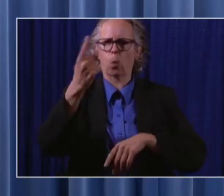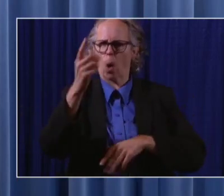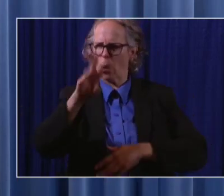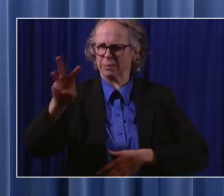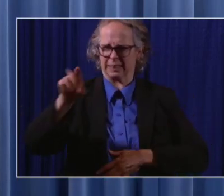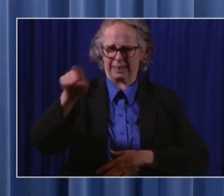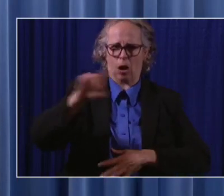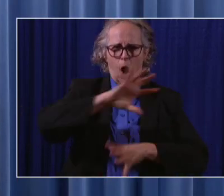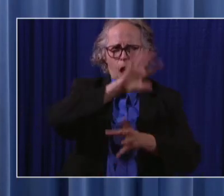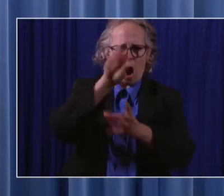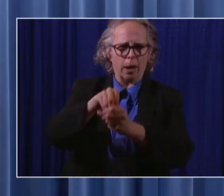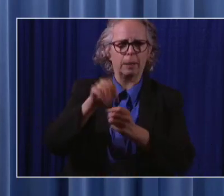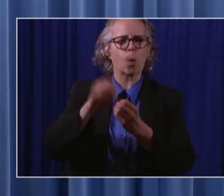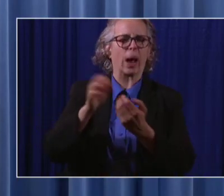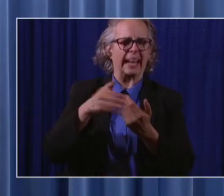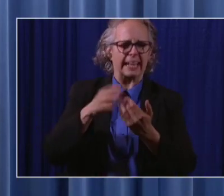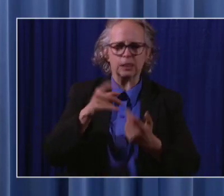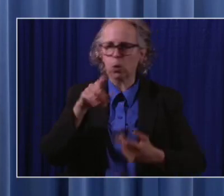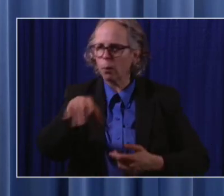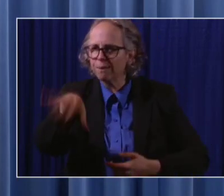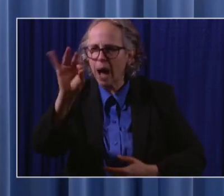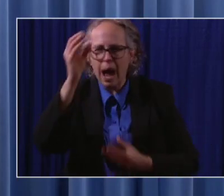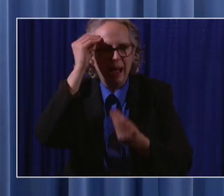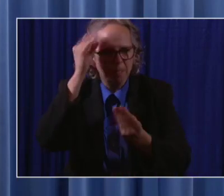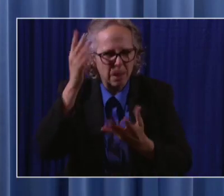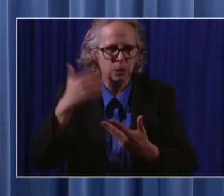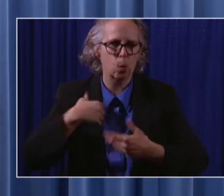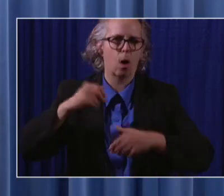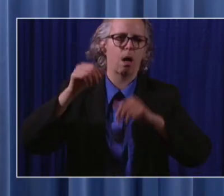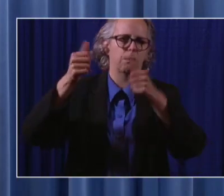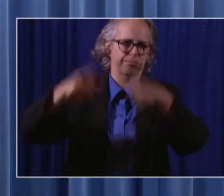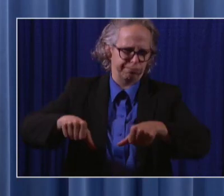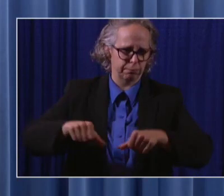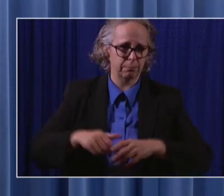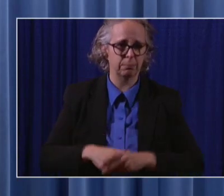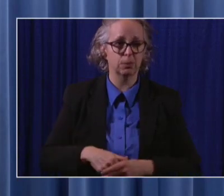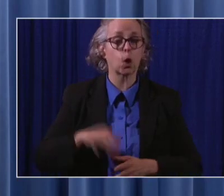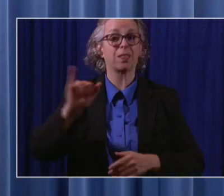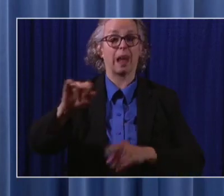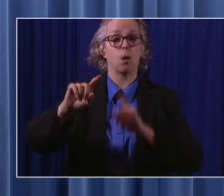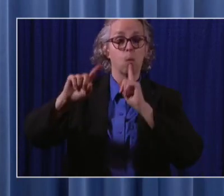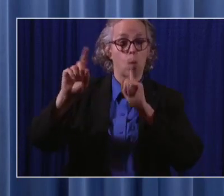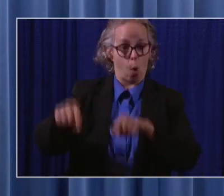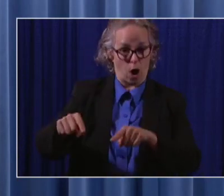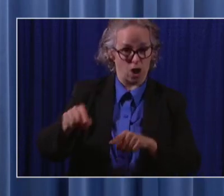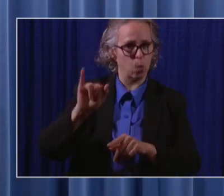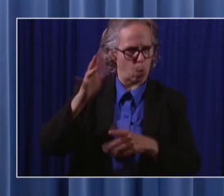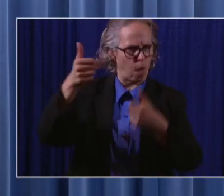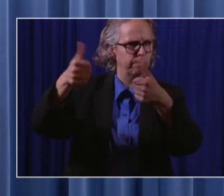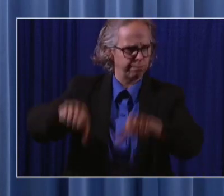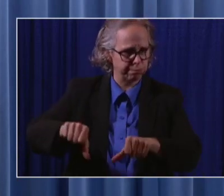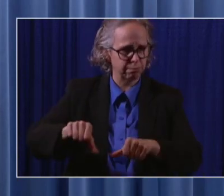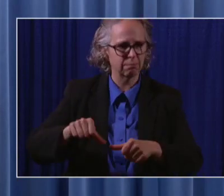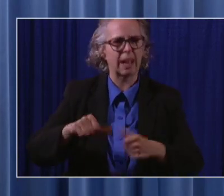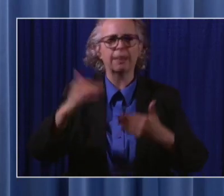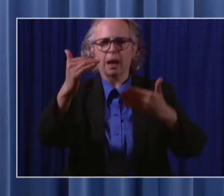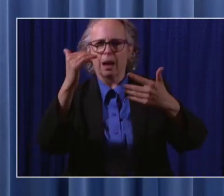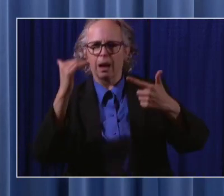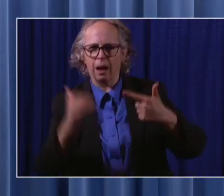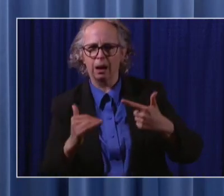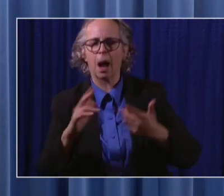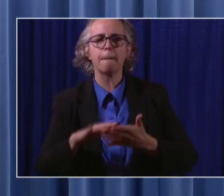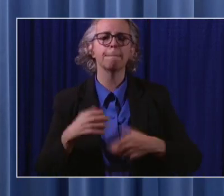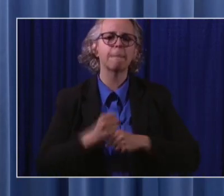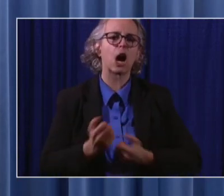it simpler, and not only to have what the orders say, but also what the recommendations are. Again, they're